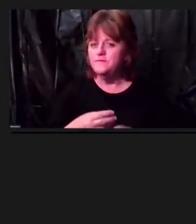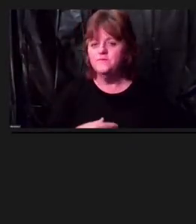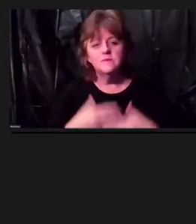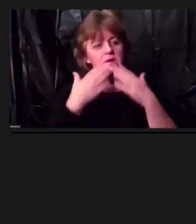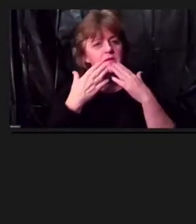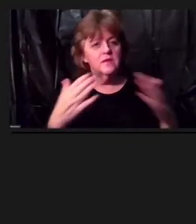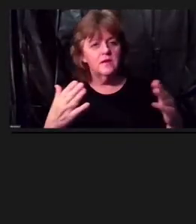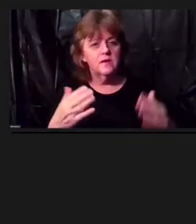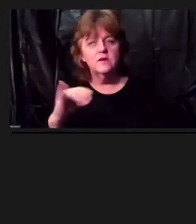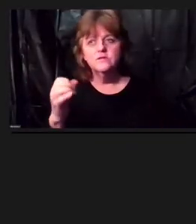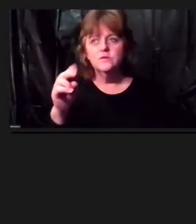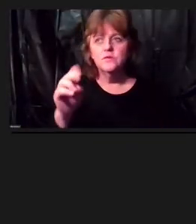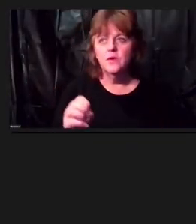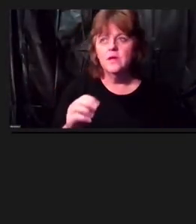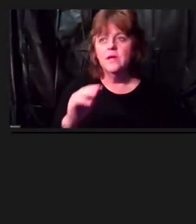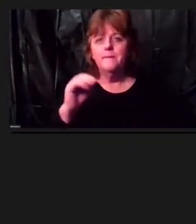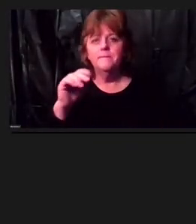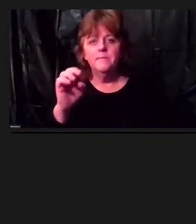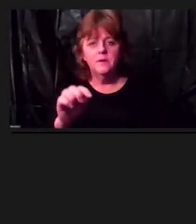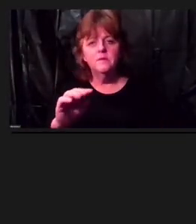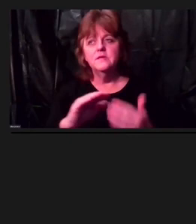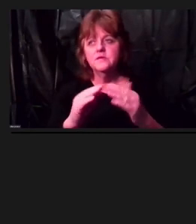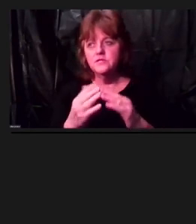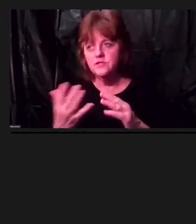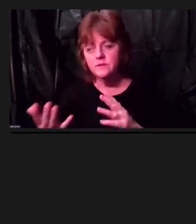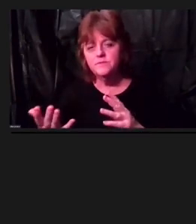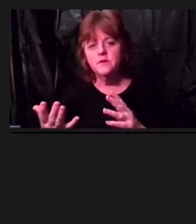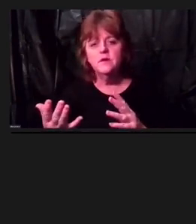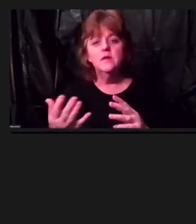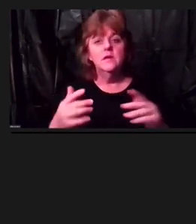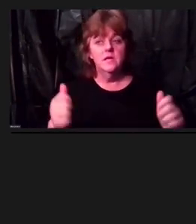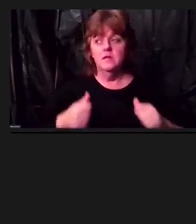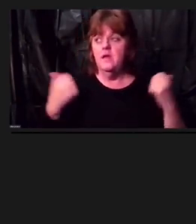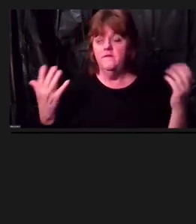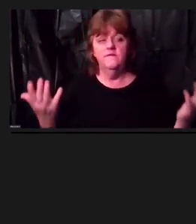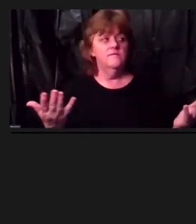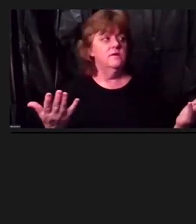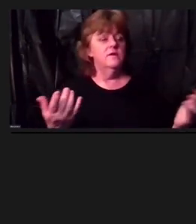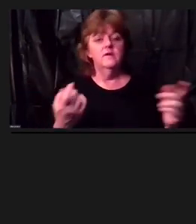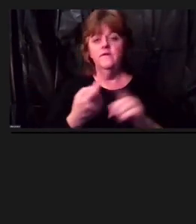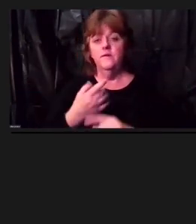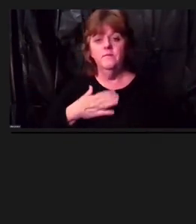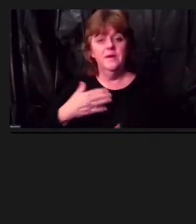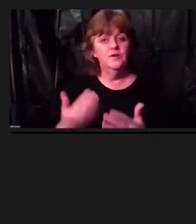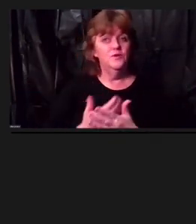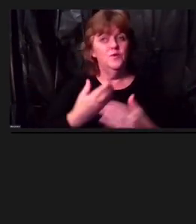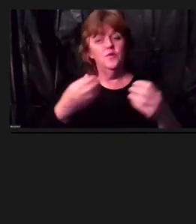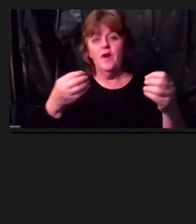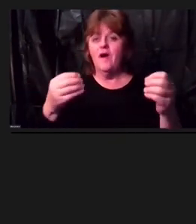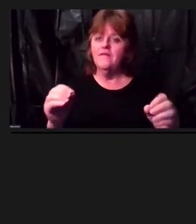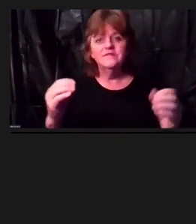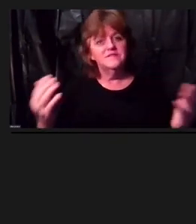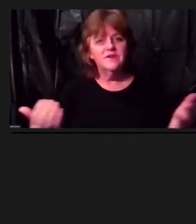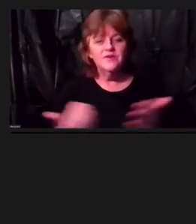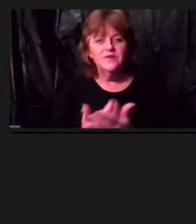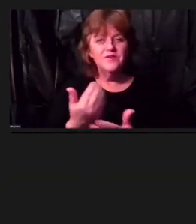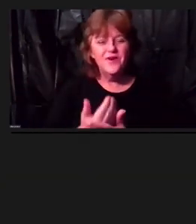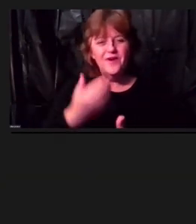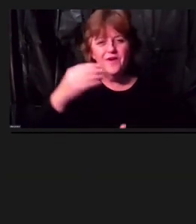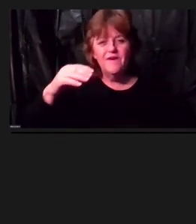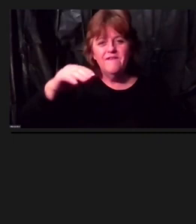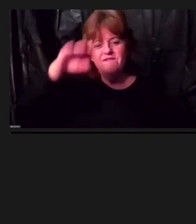Thank you very much, Josue. Miami Township Fire Chief Colin Altman coming to you live from my new office here at the new